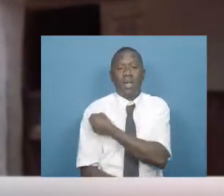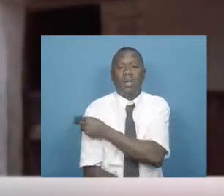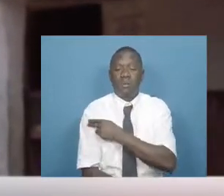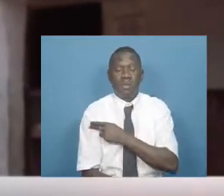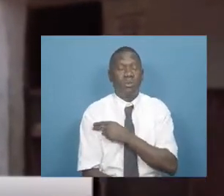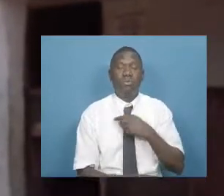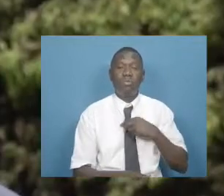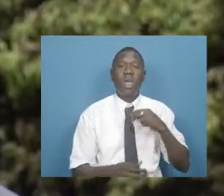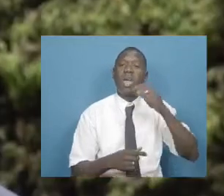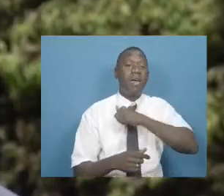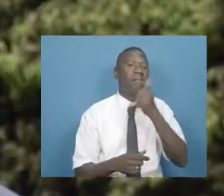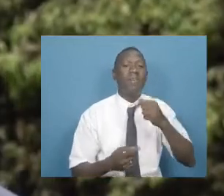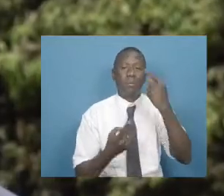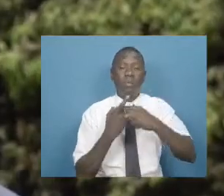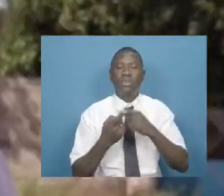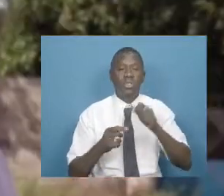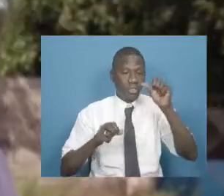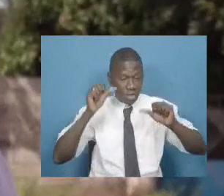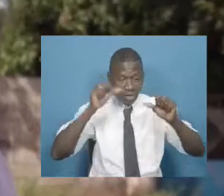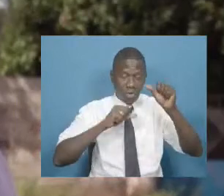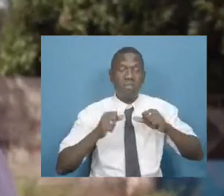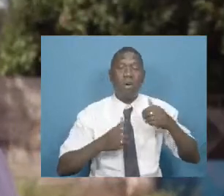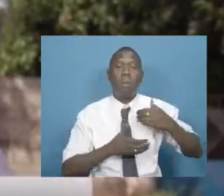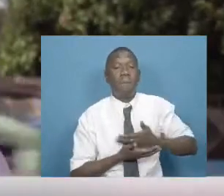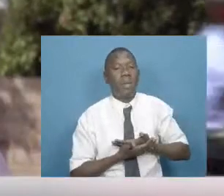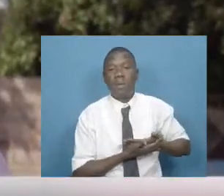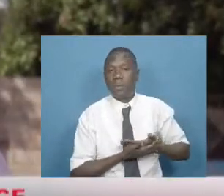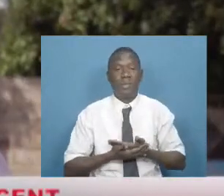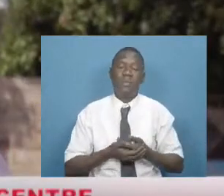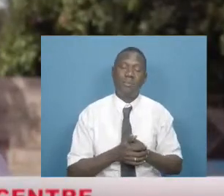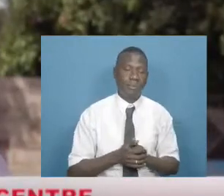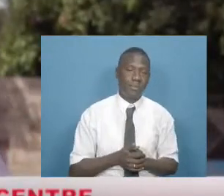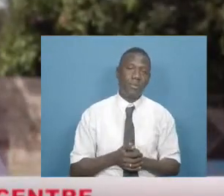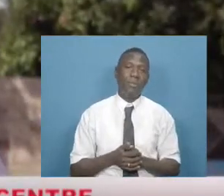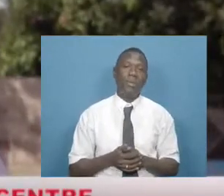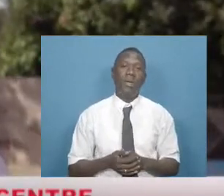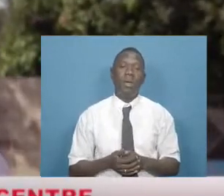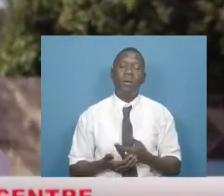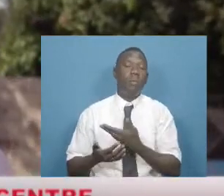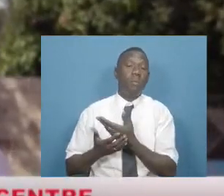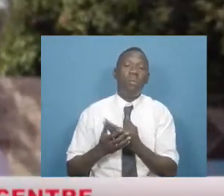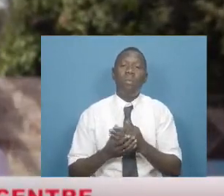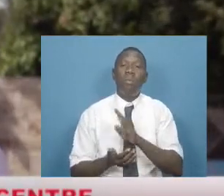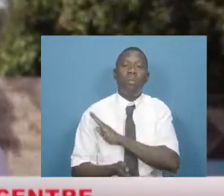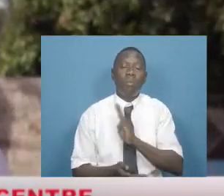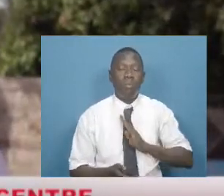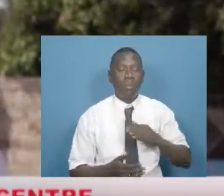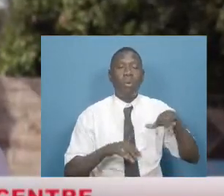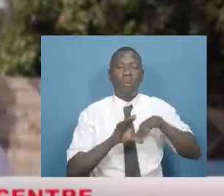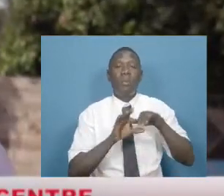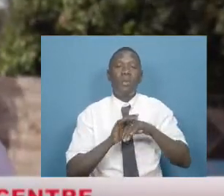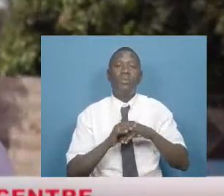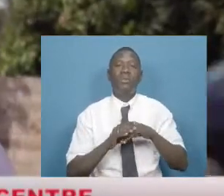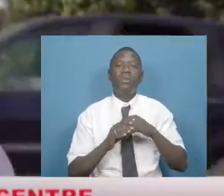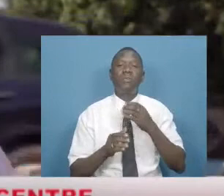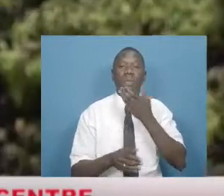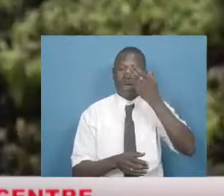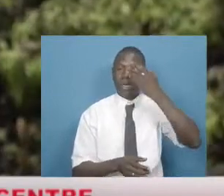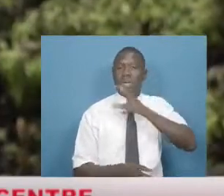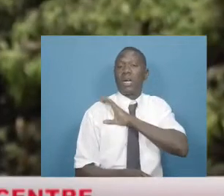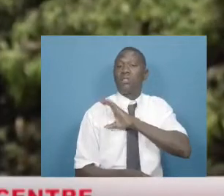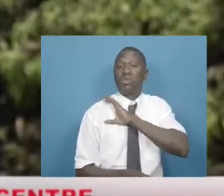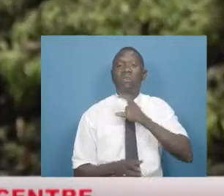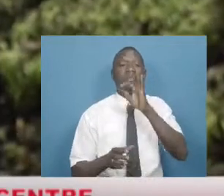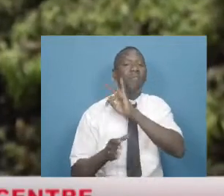of our babies. Ibrahima Jajusi and Abdullah Ba, both members of the Council of Elders in Farato, expressed delight that the project